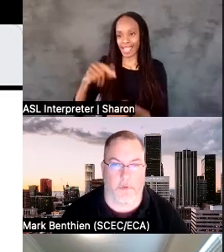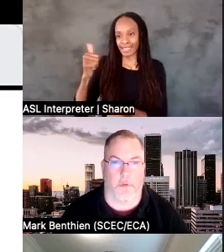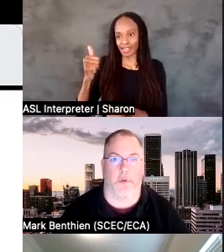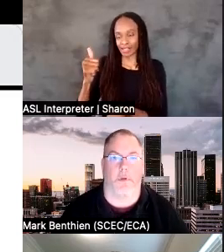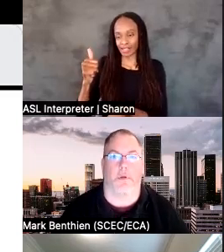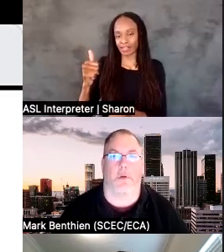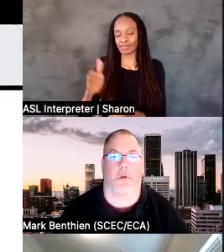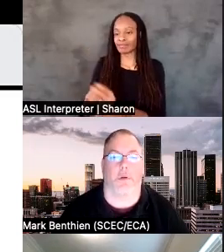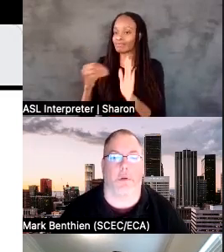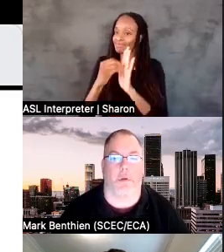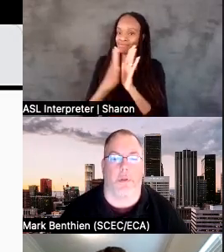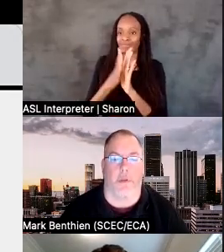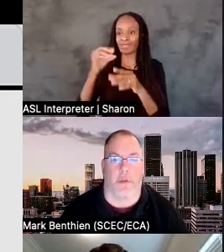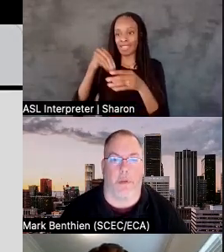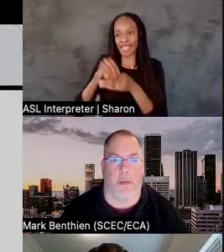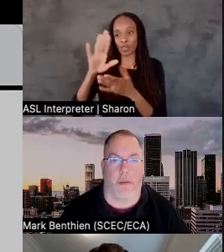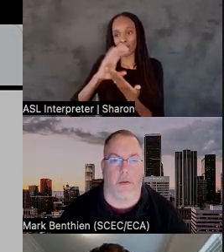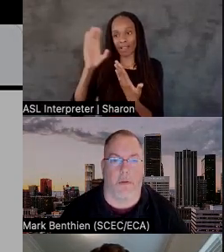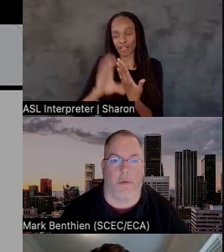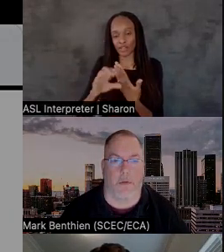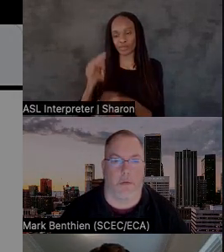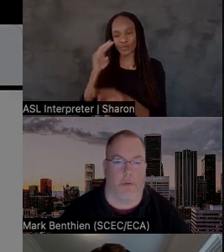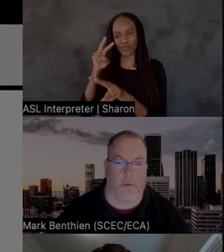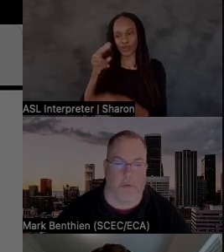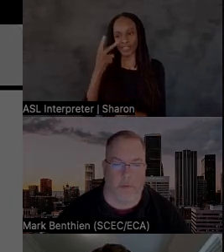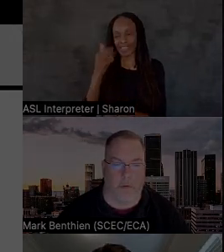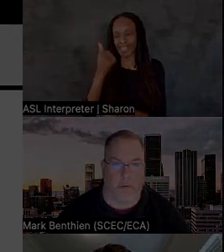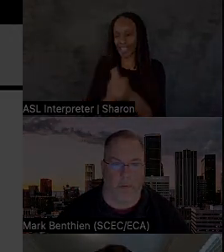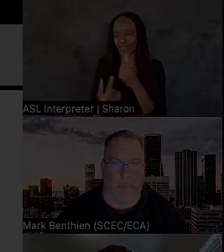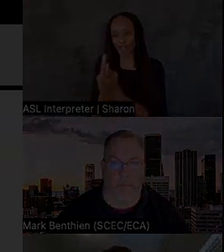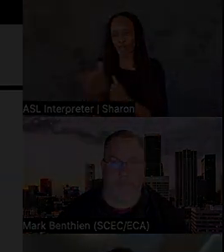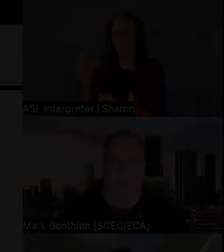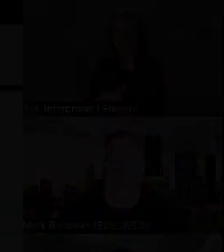10th. Mark your calendars. We look forward to seeing everybody again.